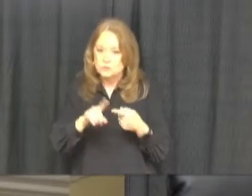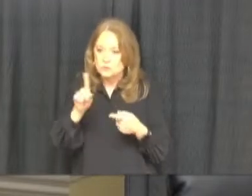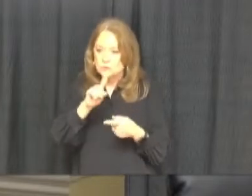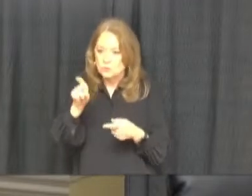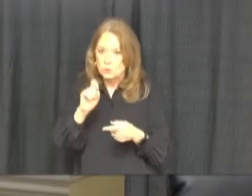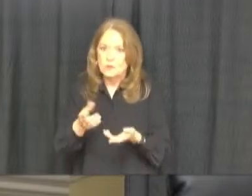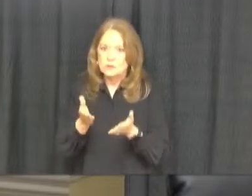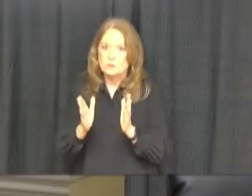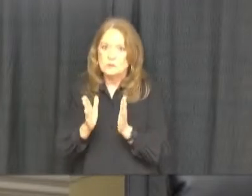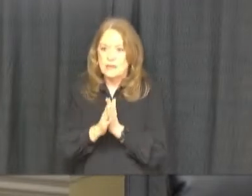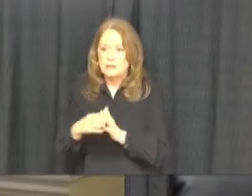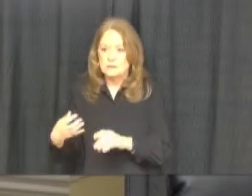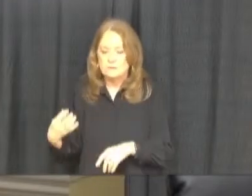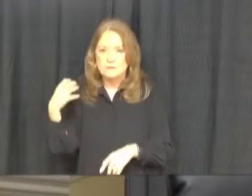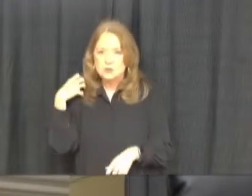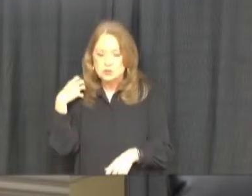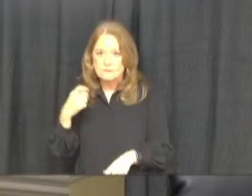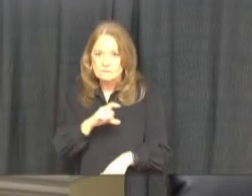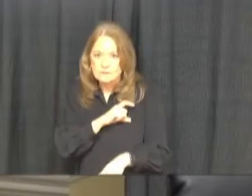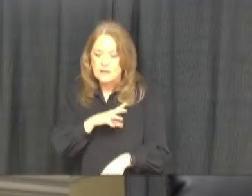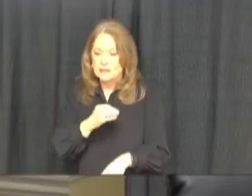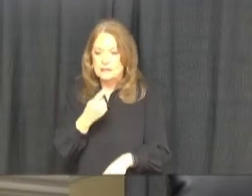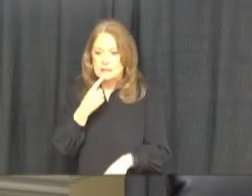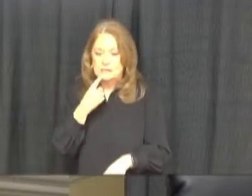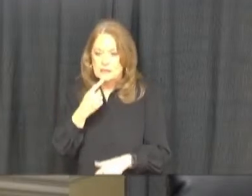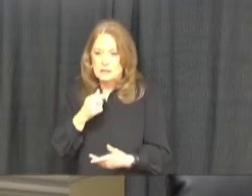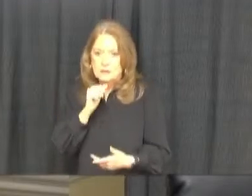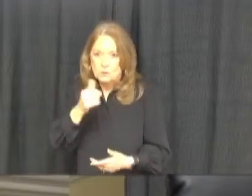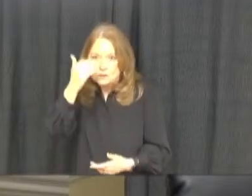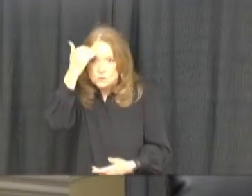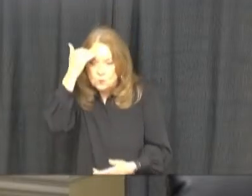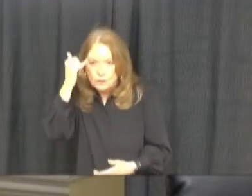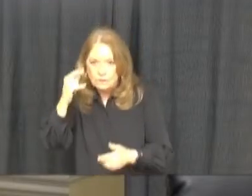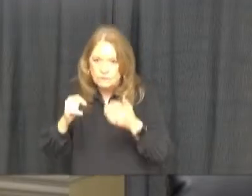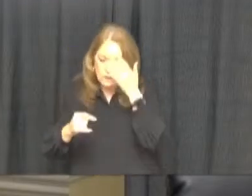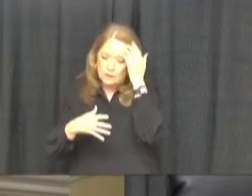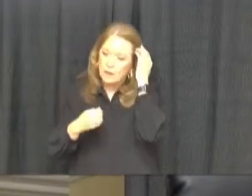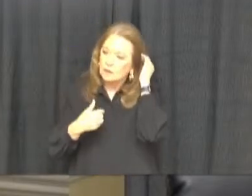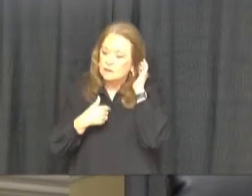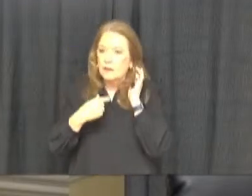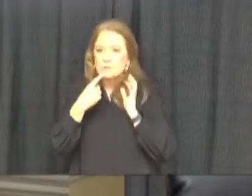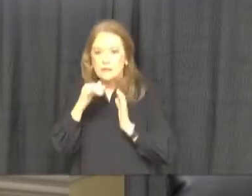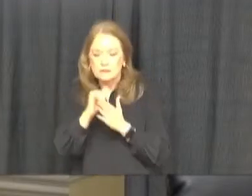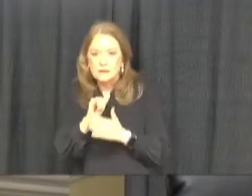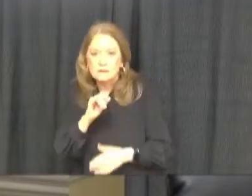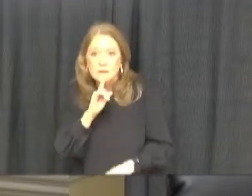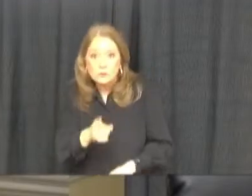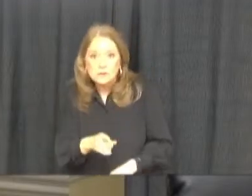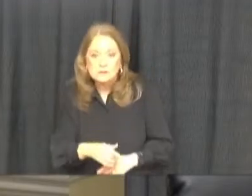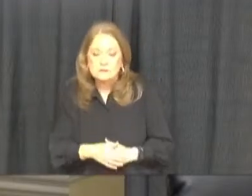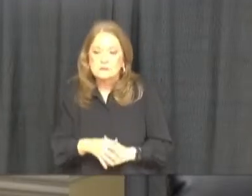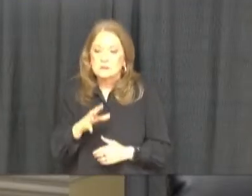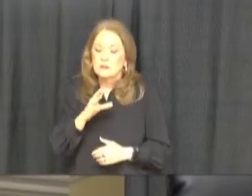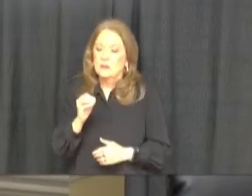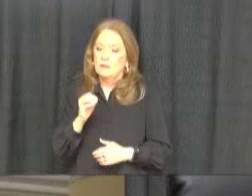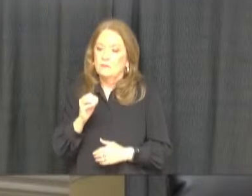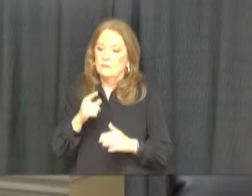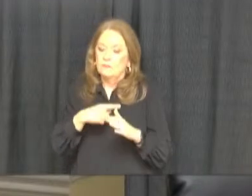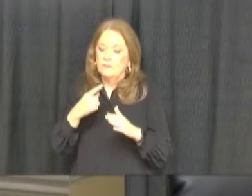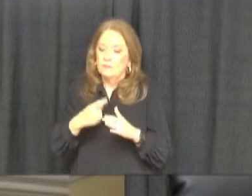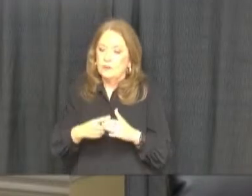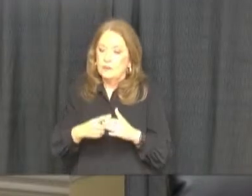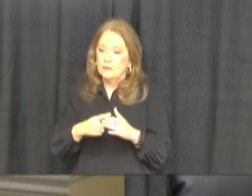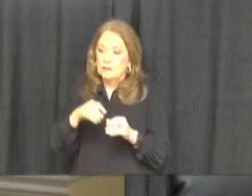that was asked of the chief. And he said he wasn't aware of it. And I'm saying that there is. And then